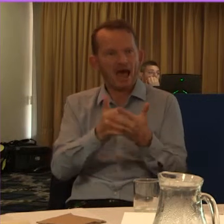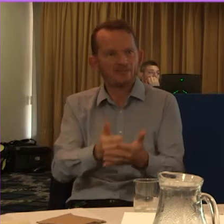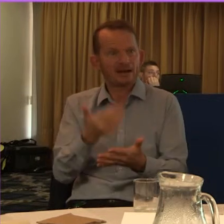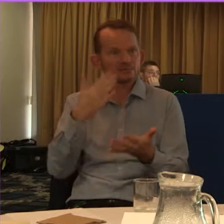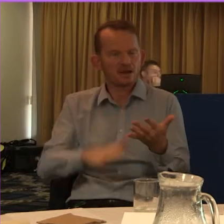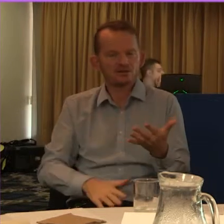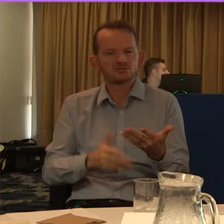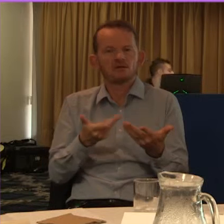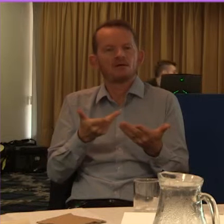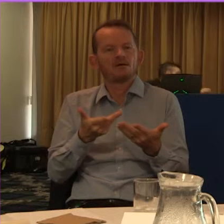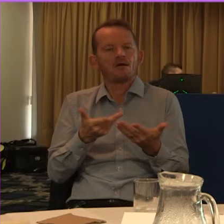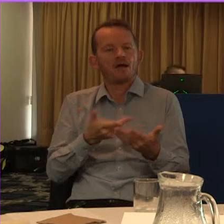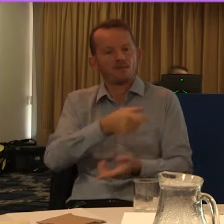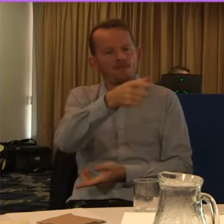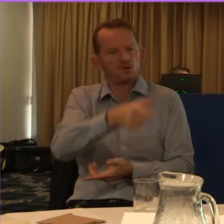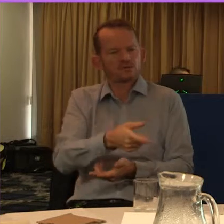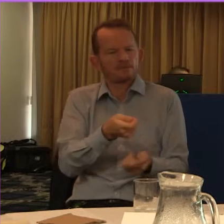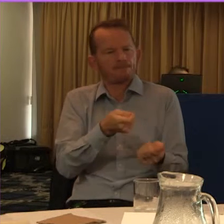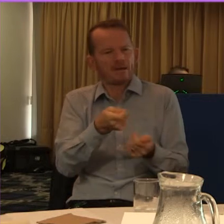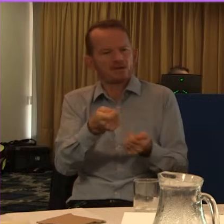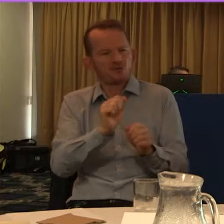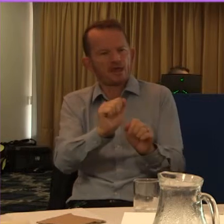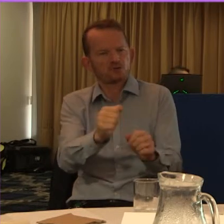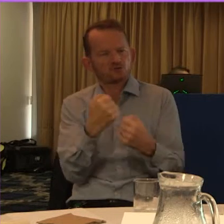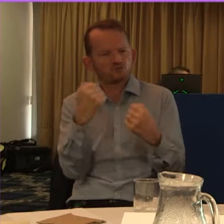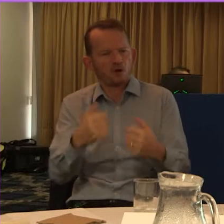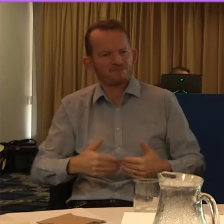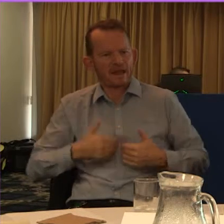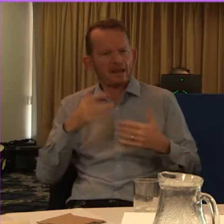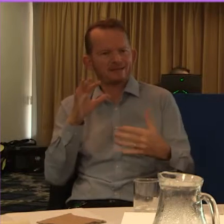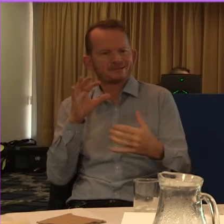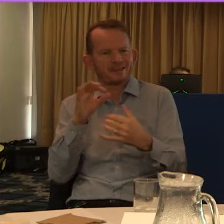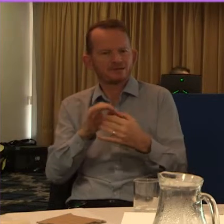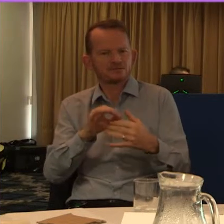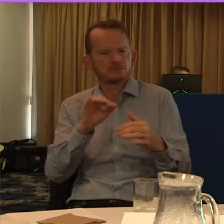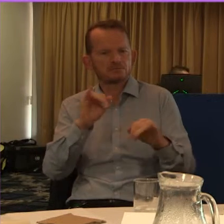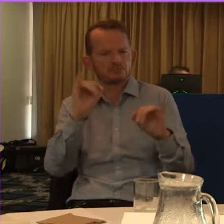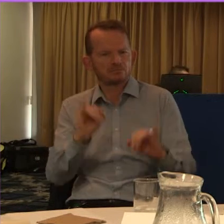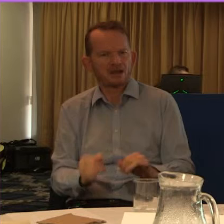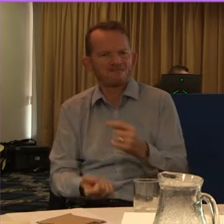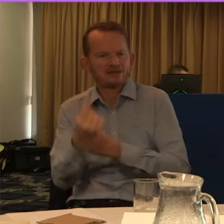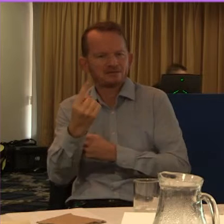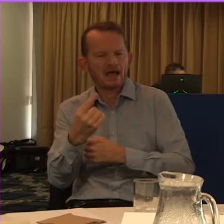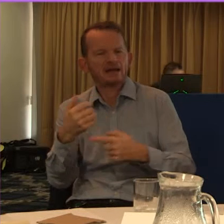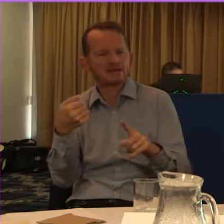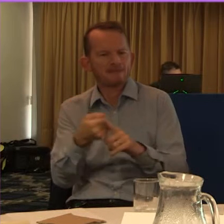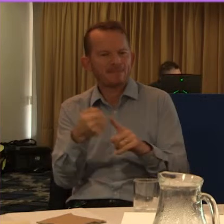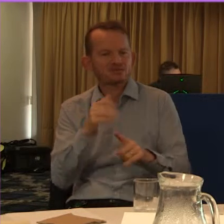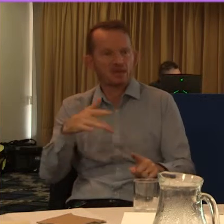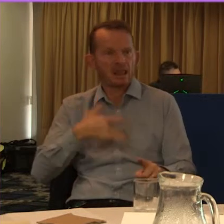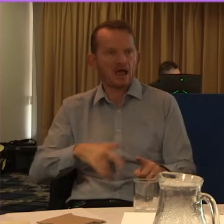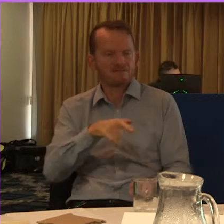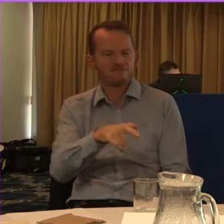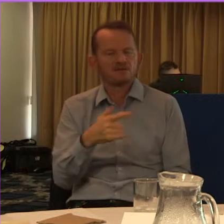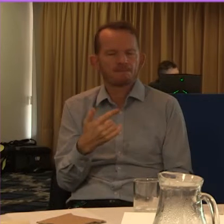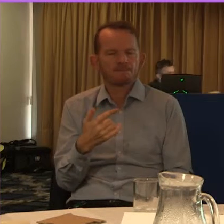often focuses on helping the person being able to manage the strong feelings often associated with a traumatic event and that have an impact in